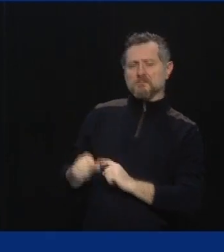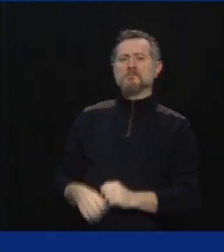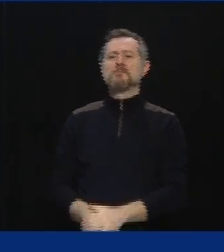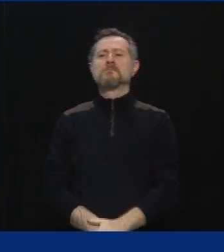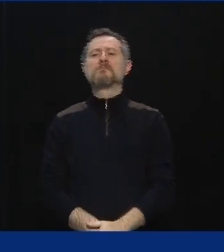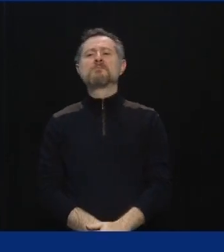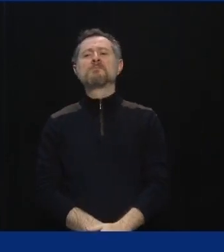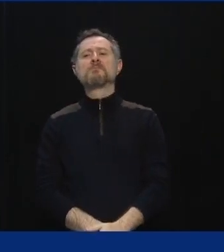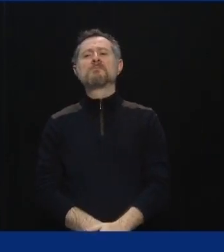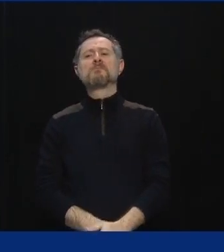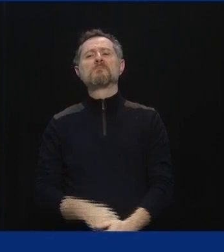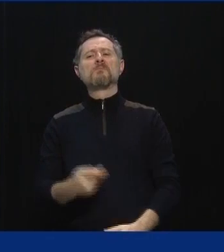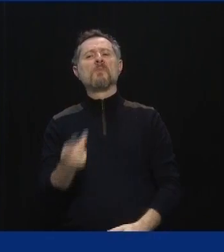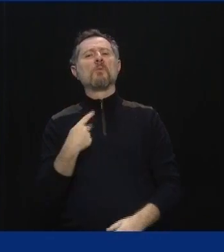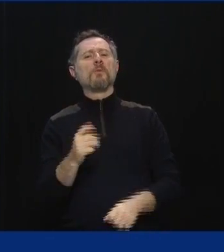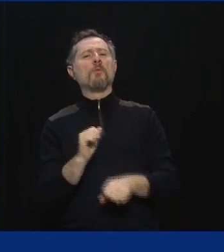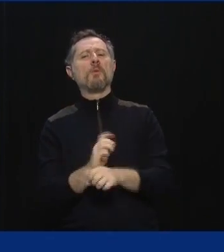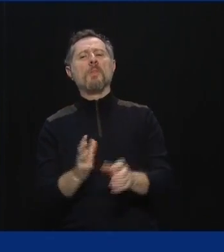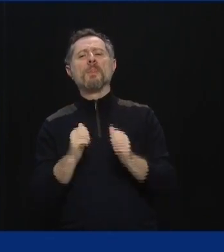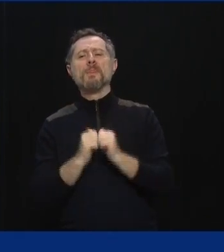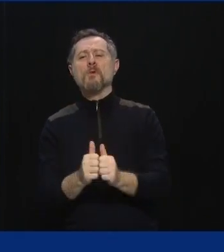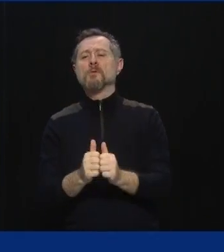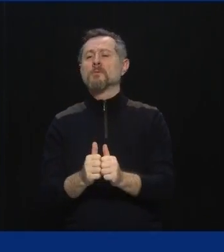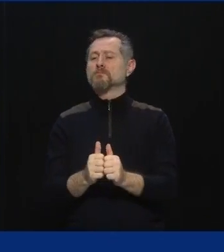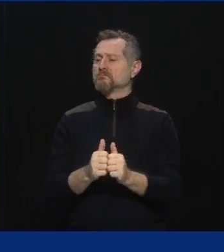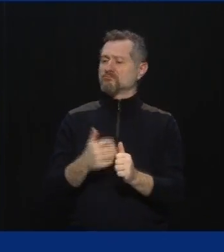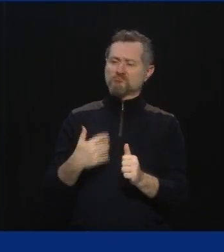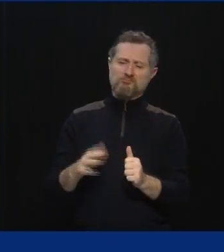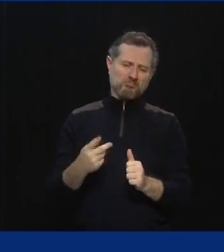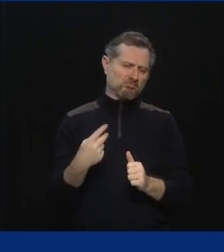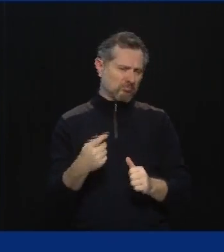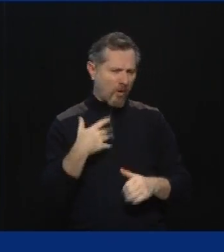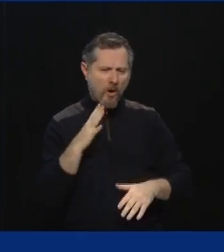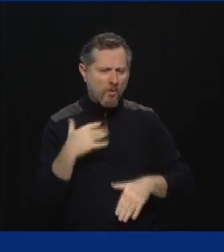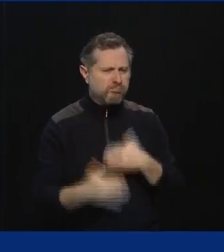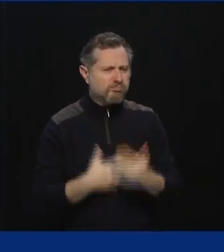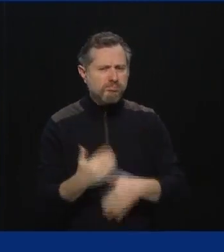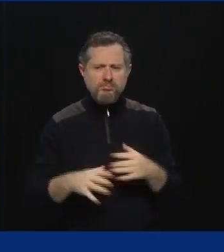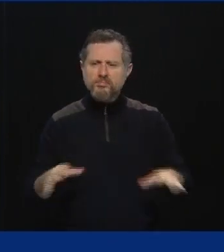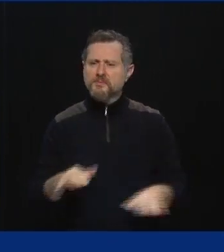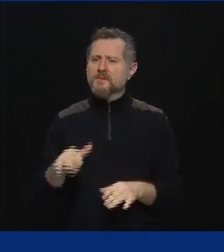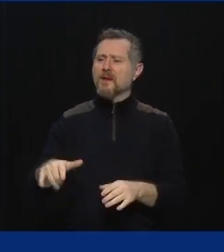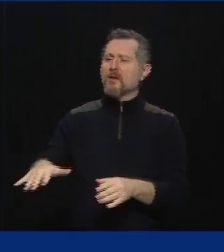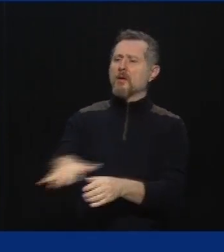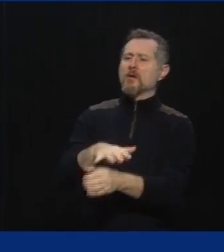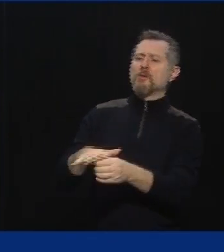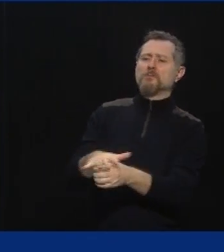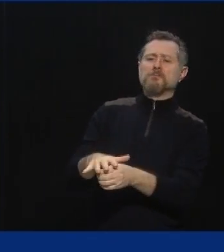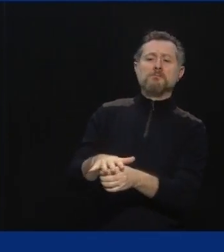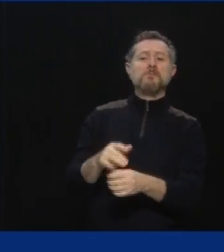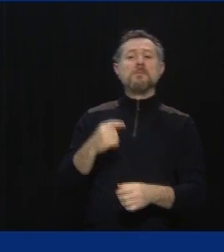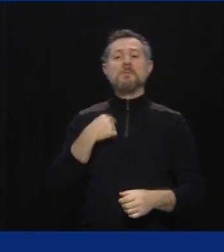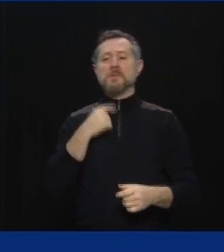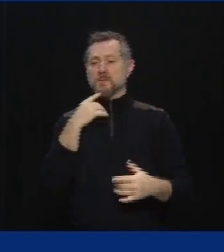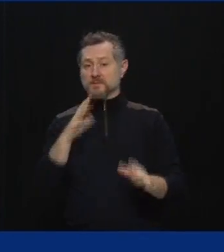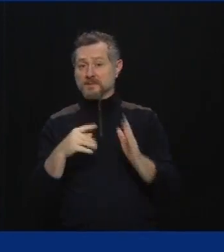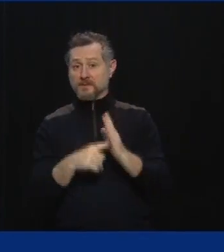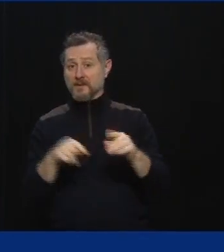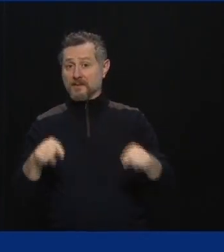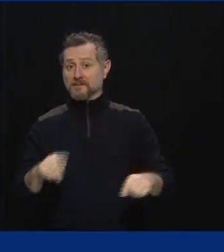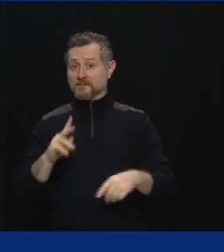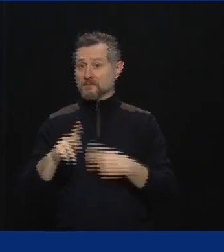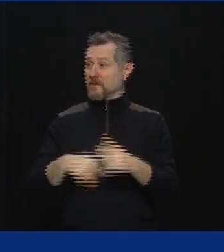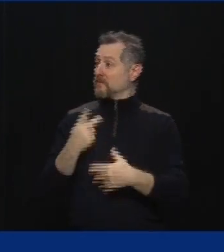and you've continued to just make sure that your constituents are so well represented on projects like these, bringing